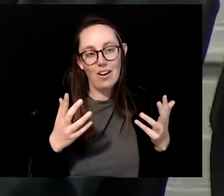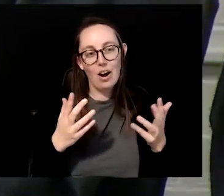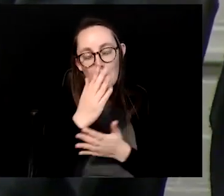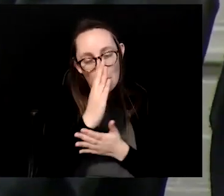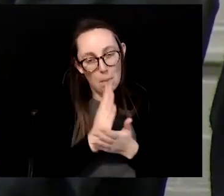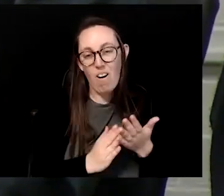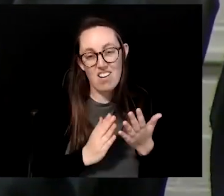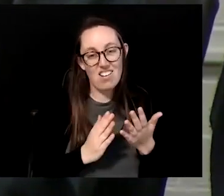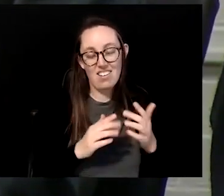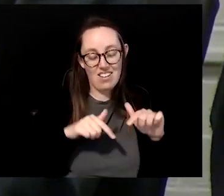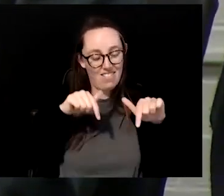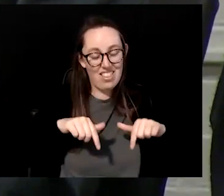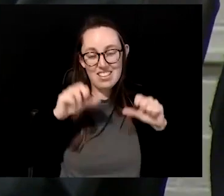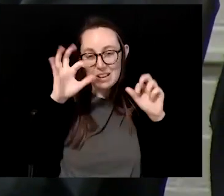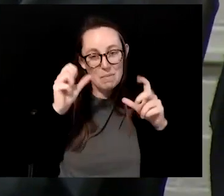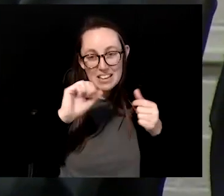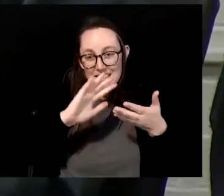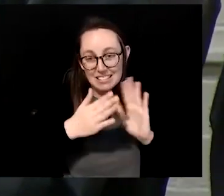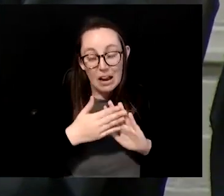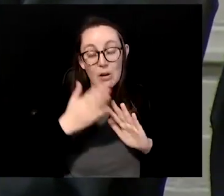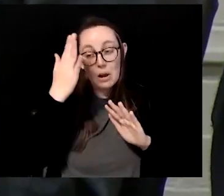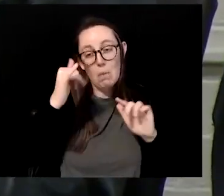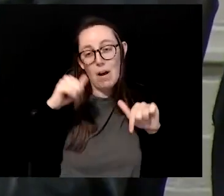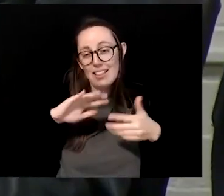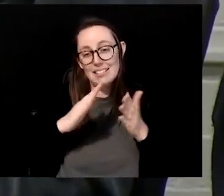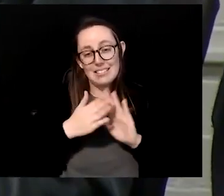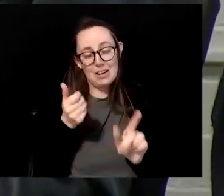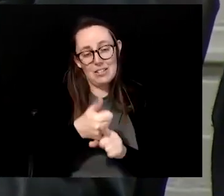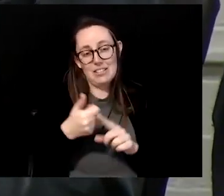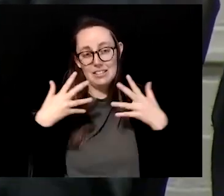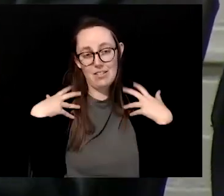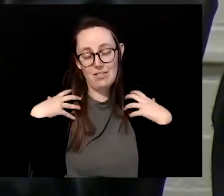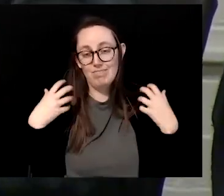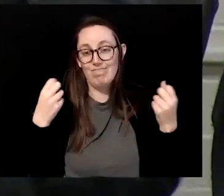wonderful so thank you for the honor Brattleboro